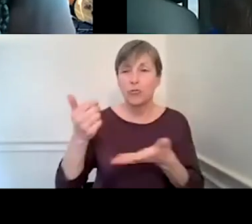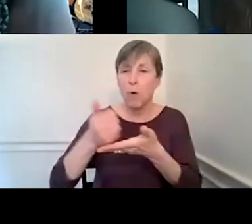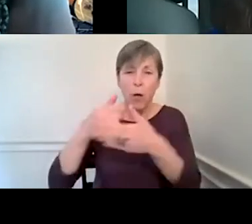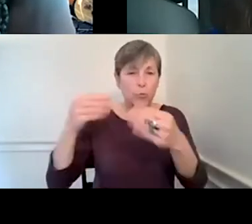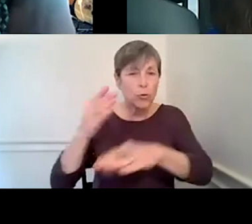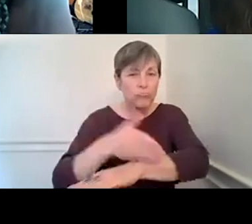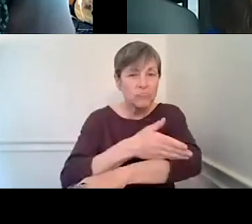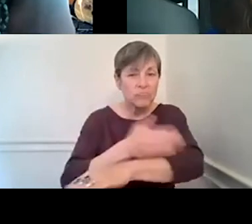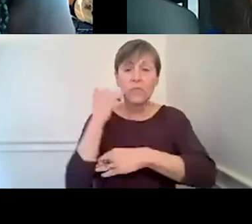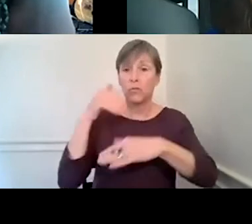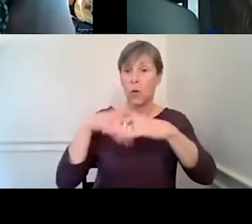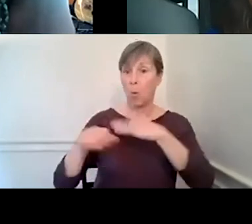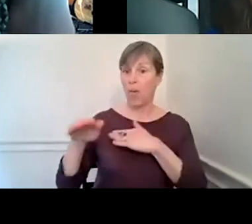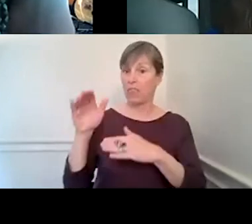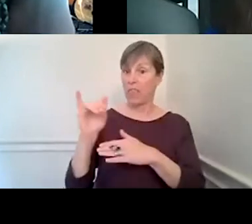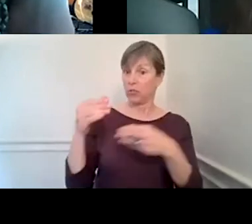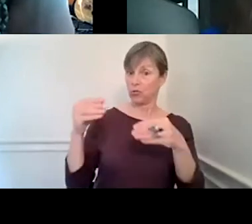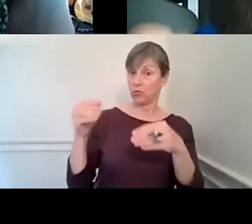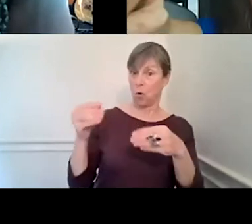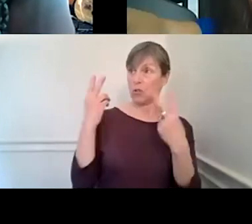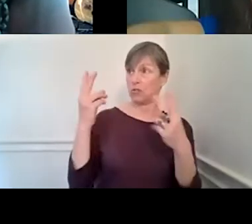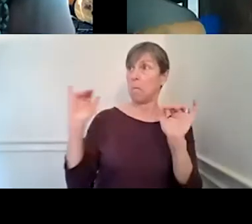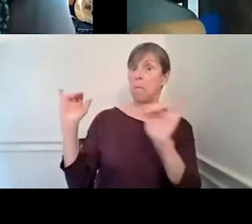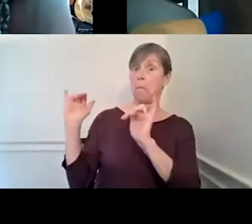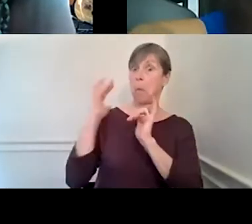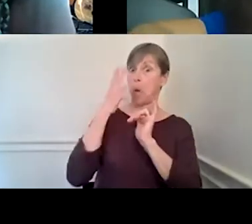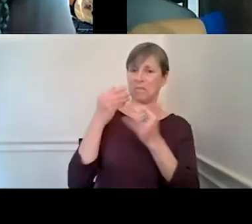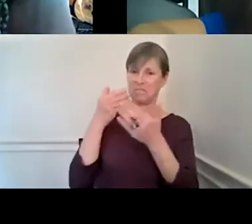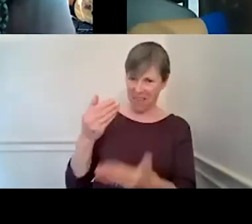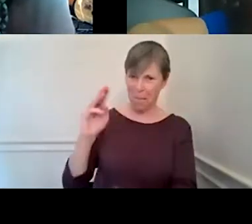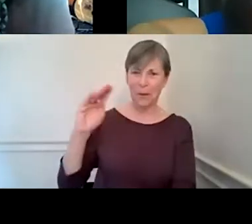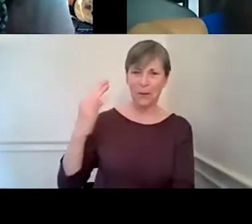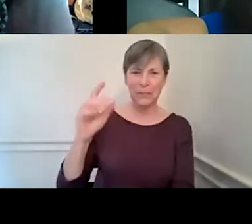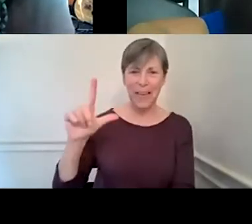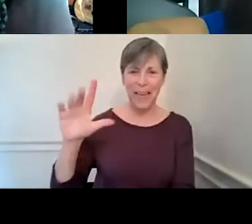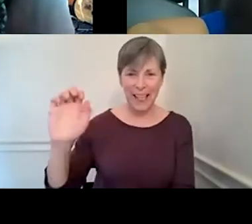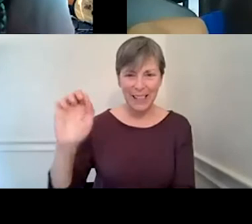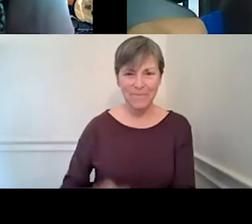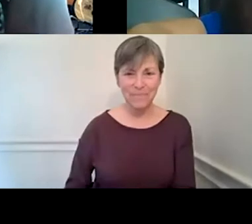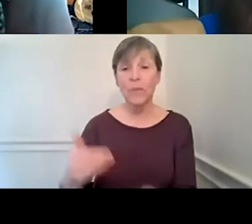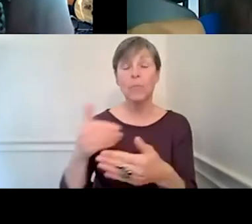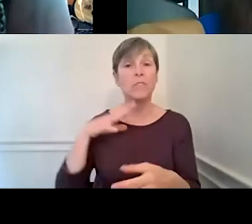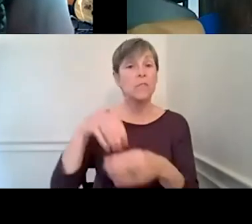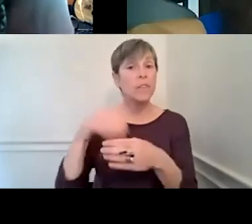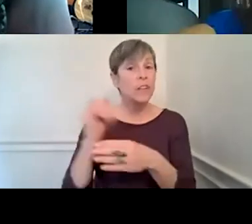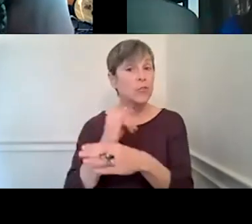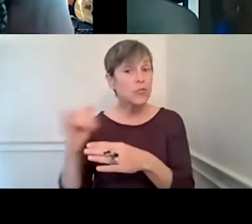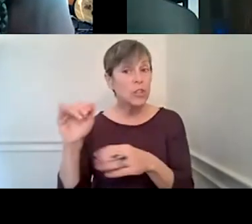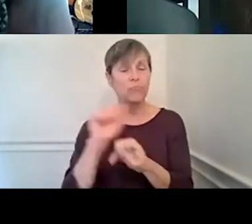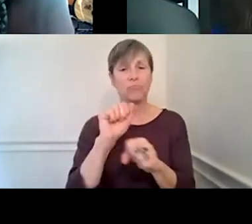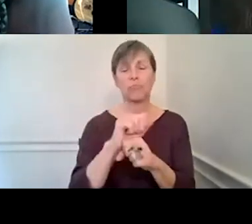that Michelle's hand is making sure things are working well. Prior to moving into industry, she worked at the CPA firm